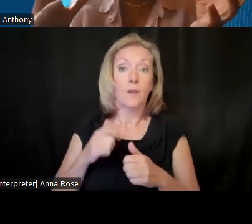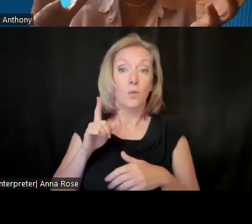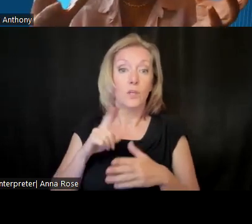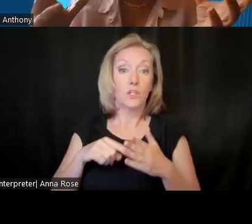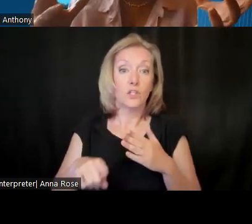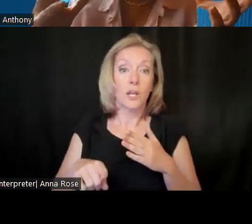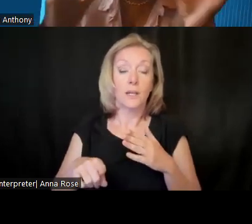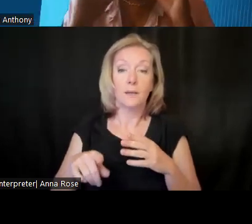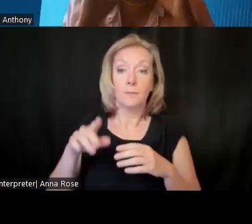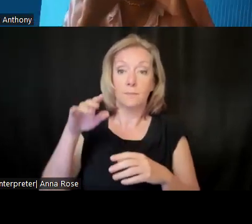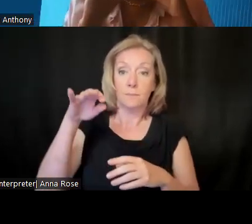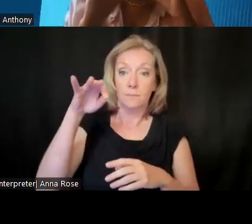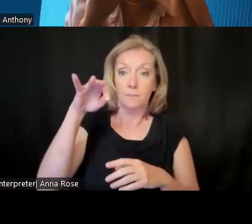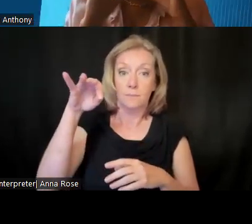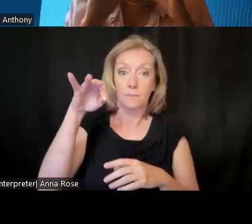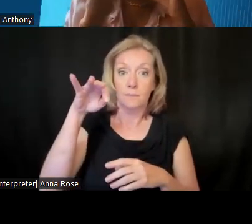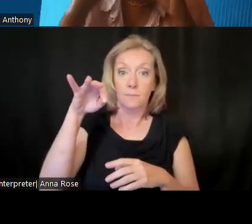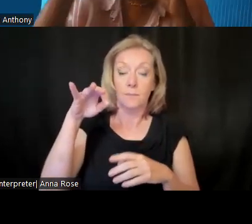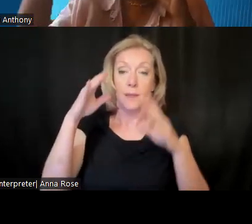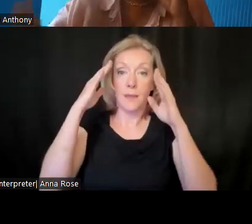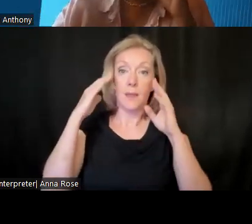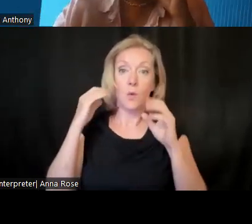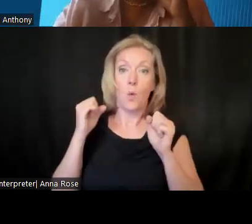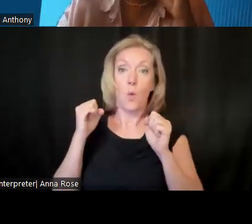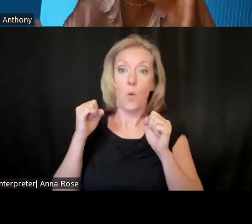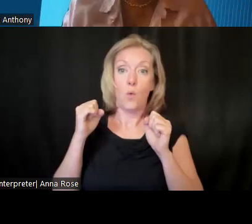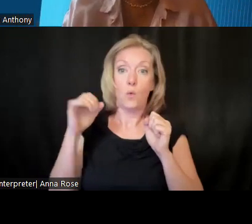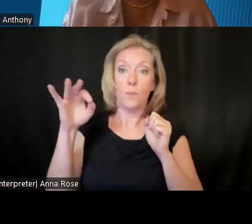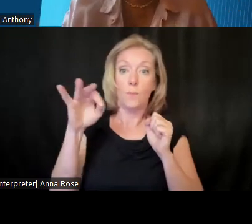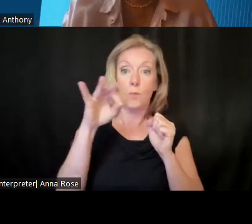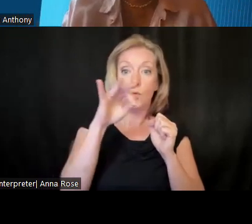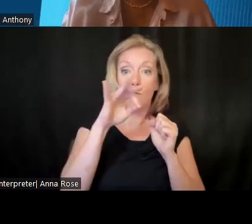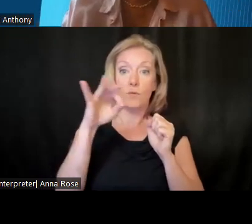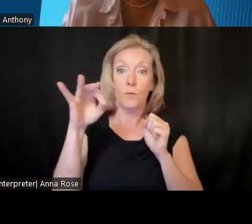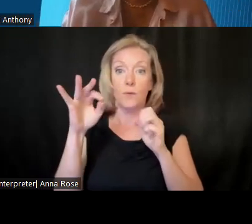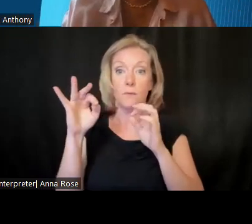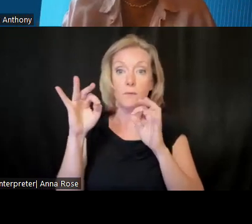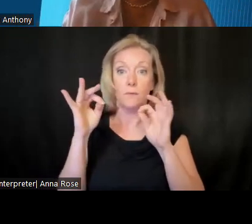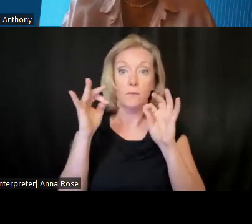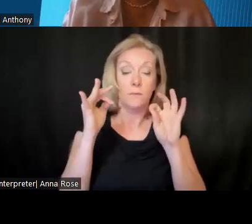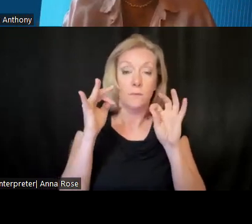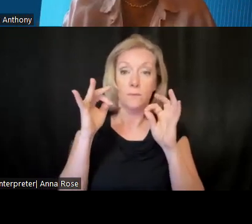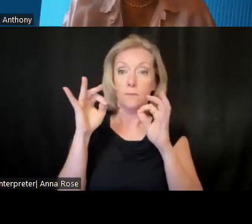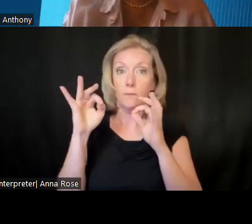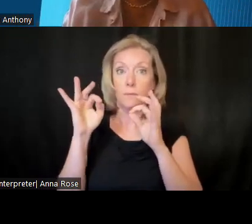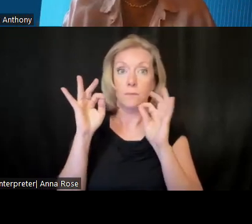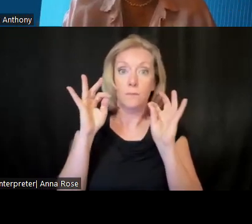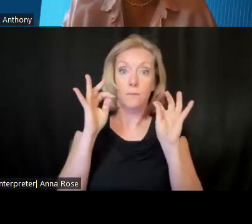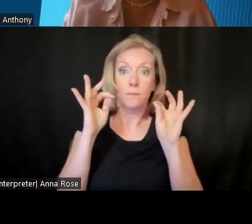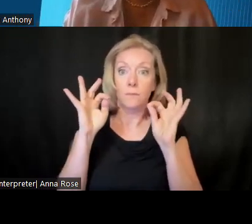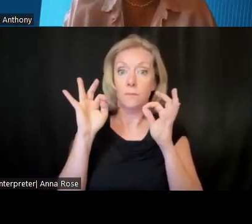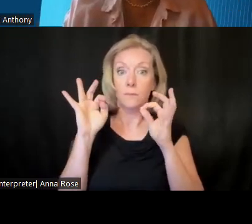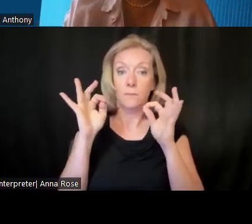get that fixed, we keep the head still, and we start to do some movement, and we're looking to see where that little person may